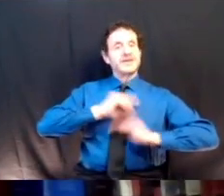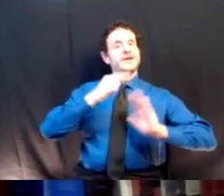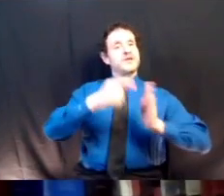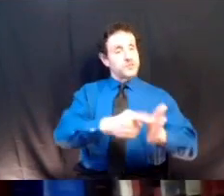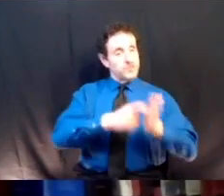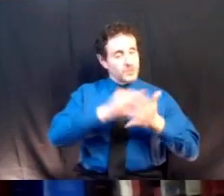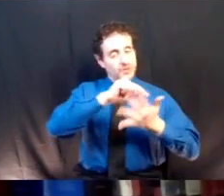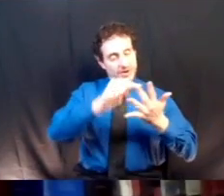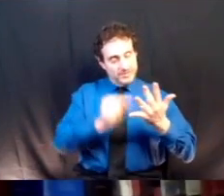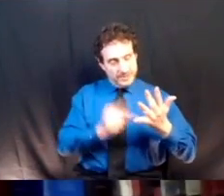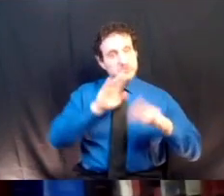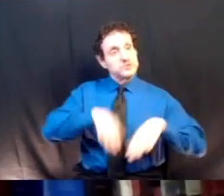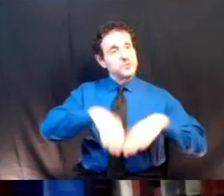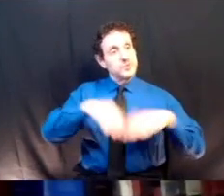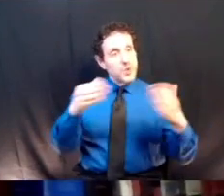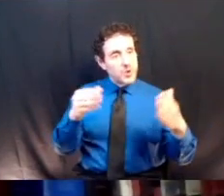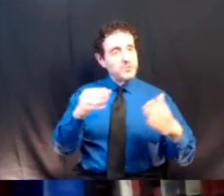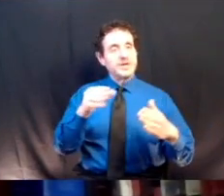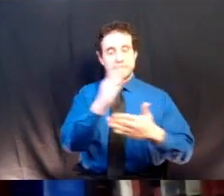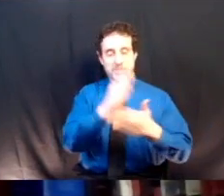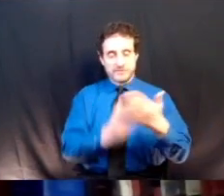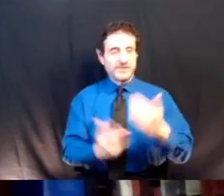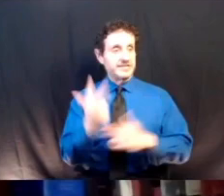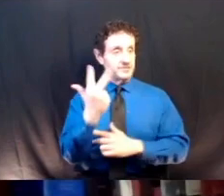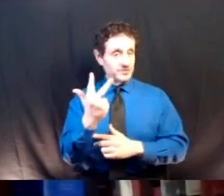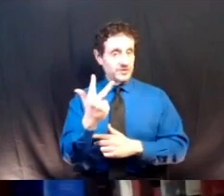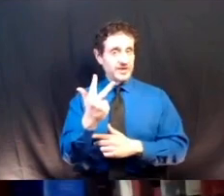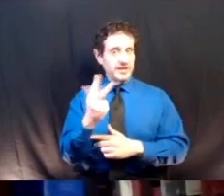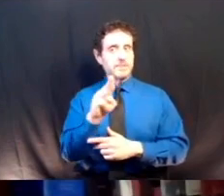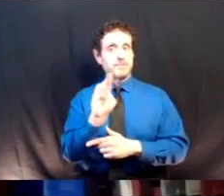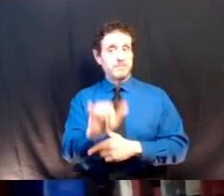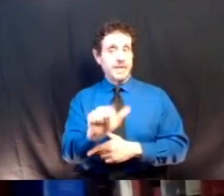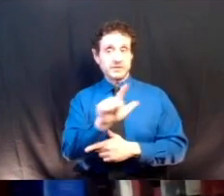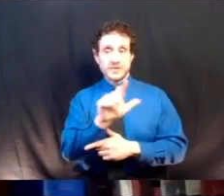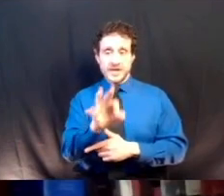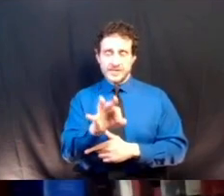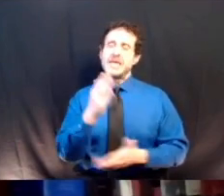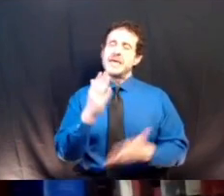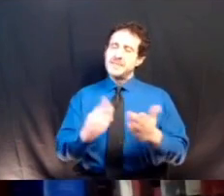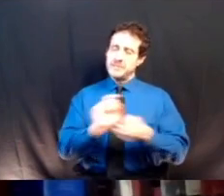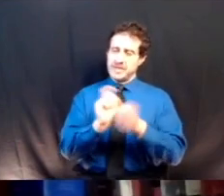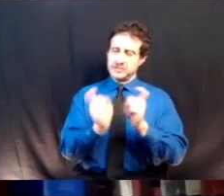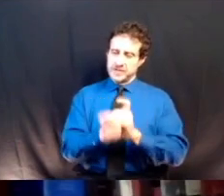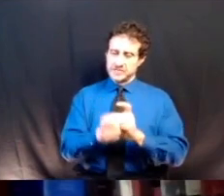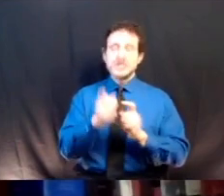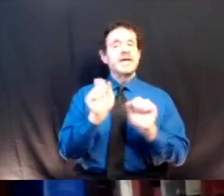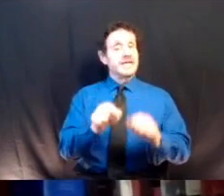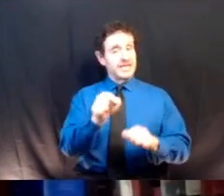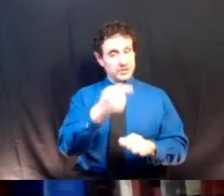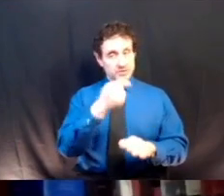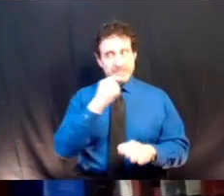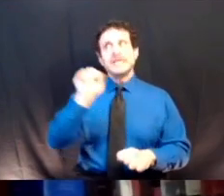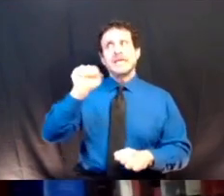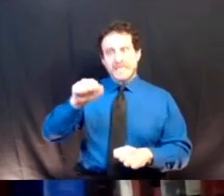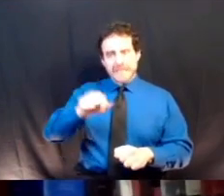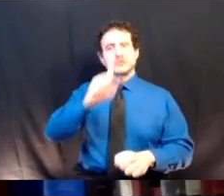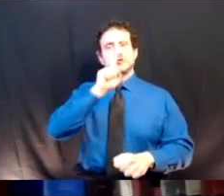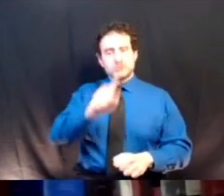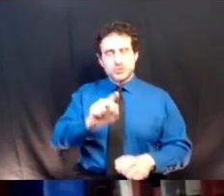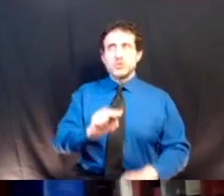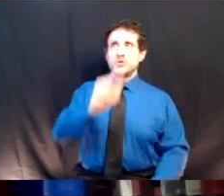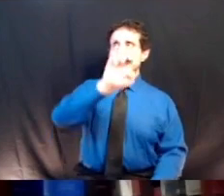29th. Obviously, this might change, but can you confirm that that is the case, including the Northeast